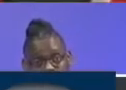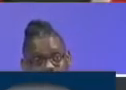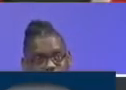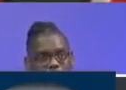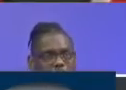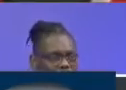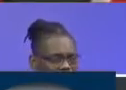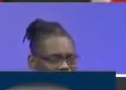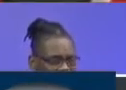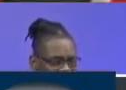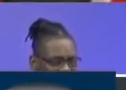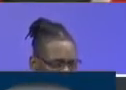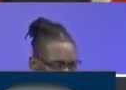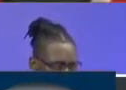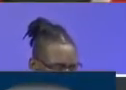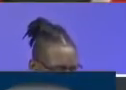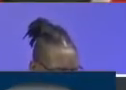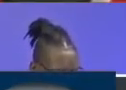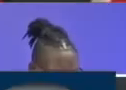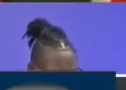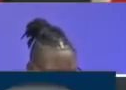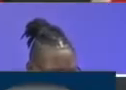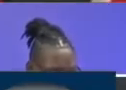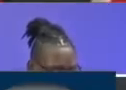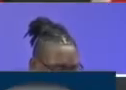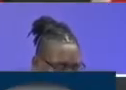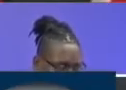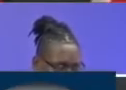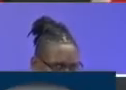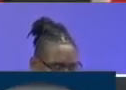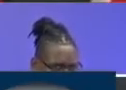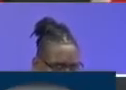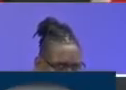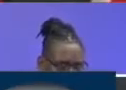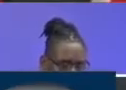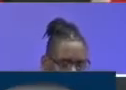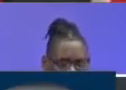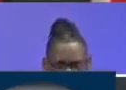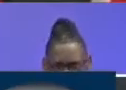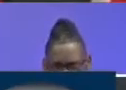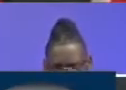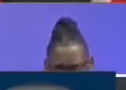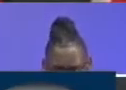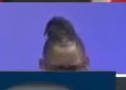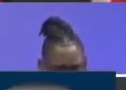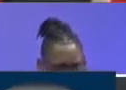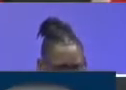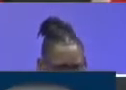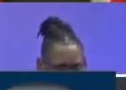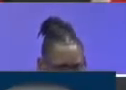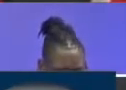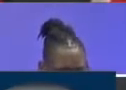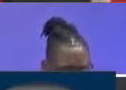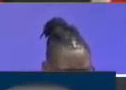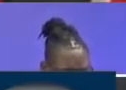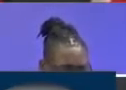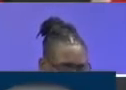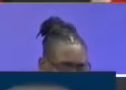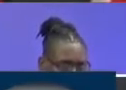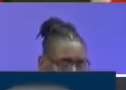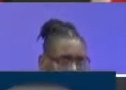ban of the, I think there are 5 or 6 countries, 7 countries where